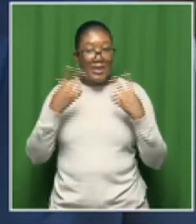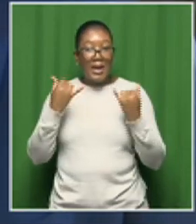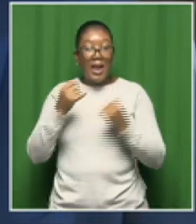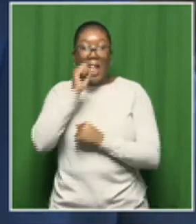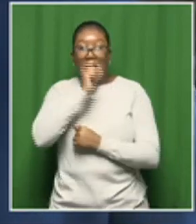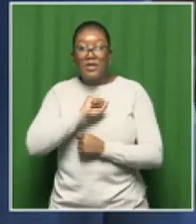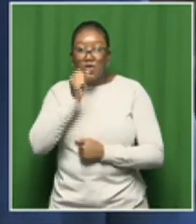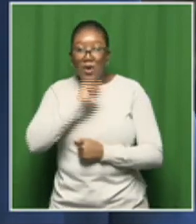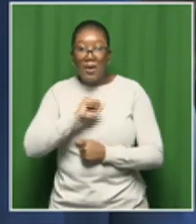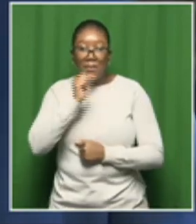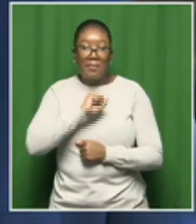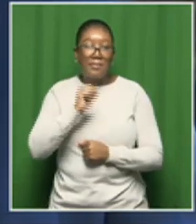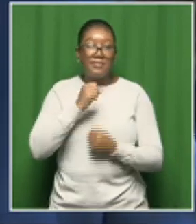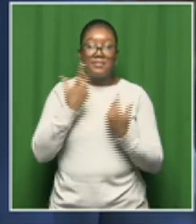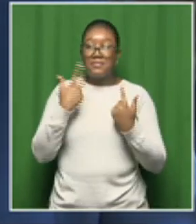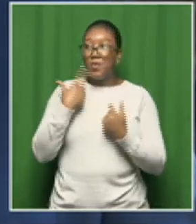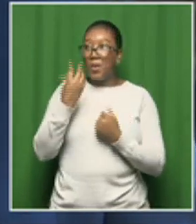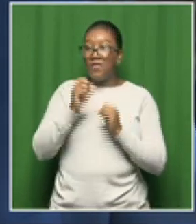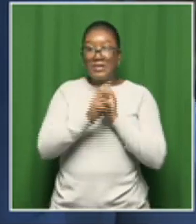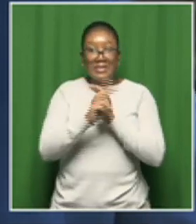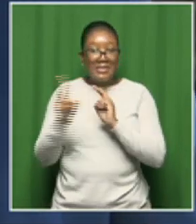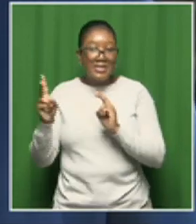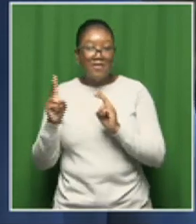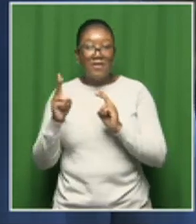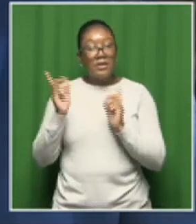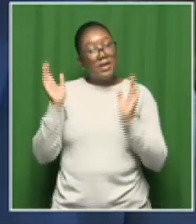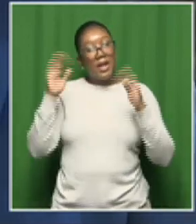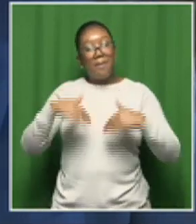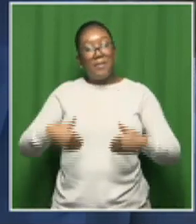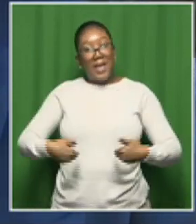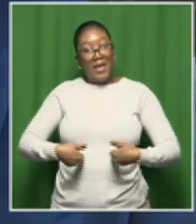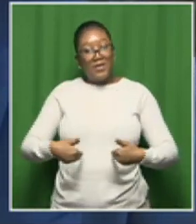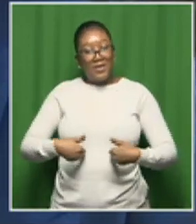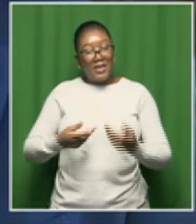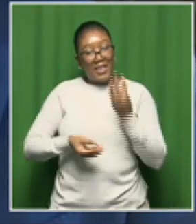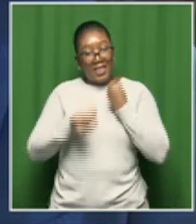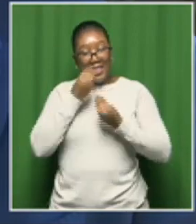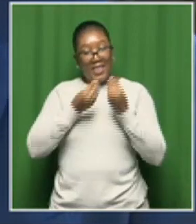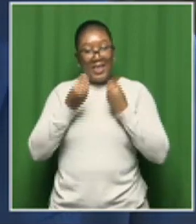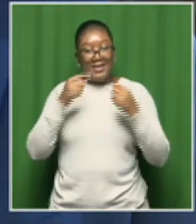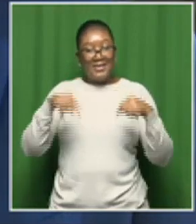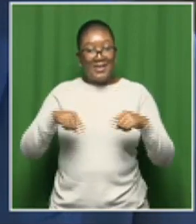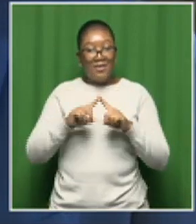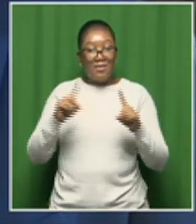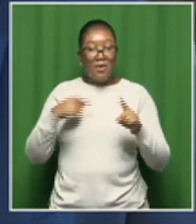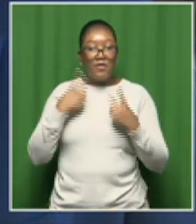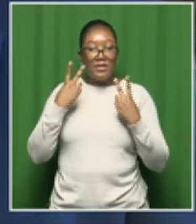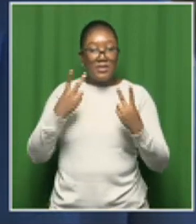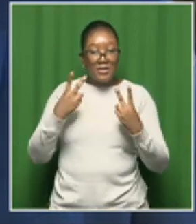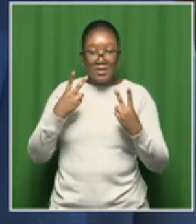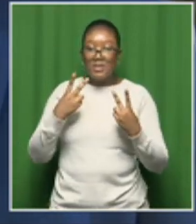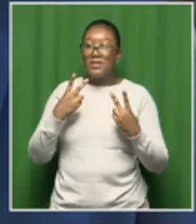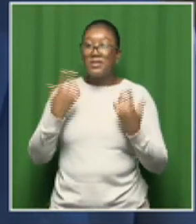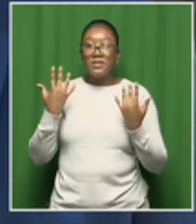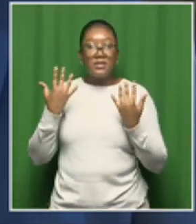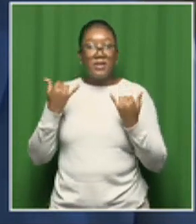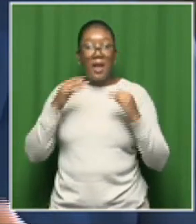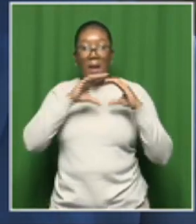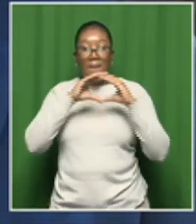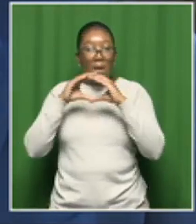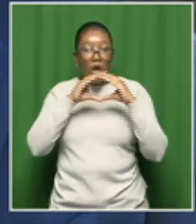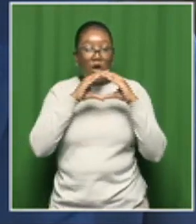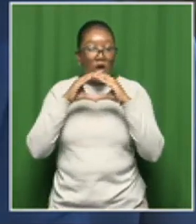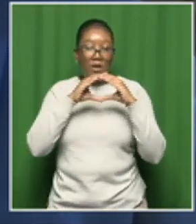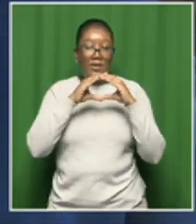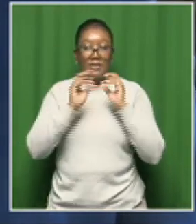cream. If you love your ice creams and things like that, come hungry. A new little diner just down opposite Barney's, where you get your 1.5 kilo burgers. We've